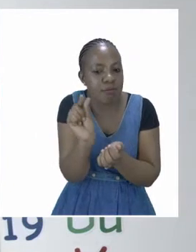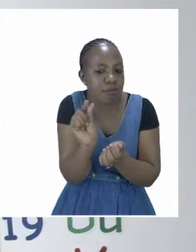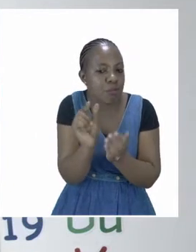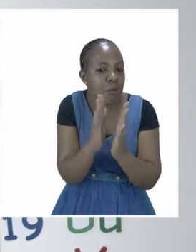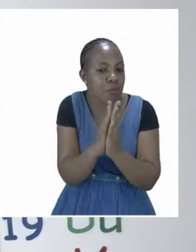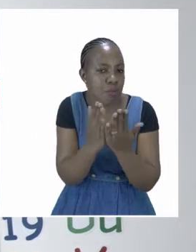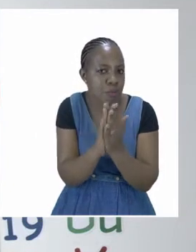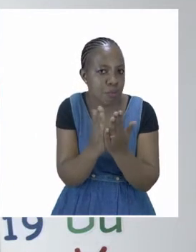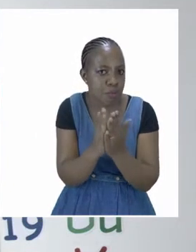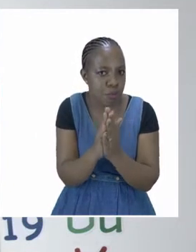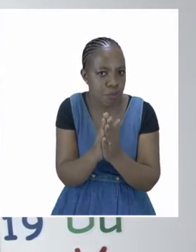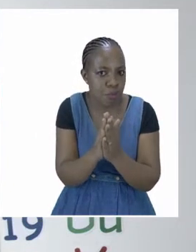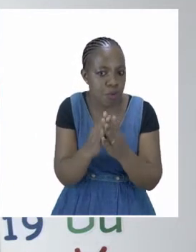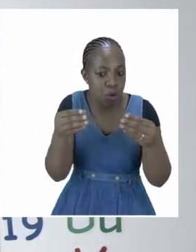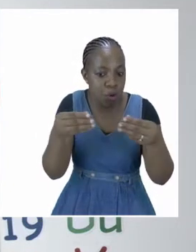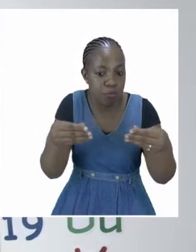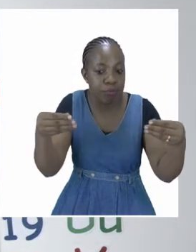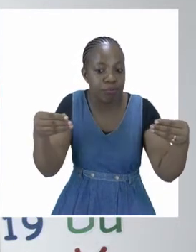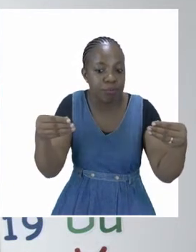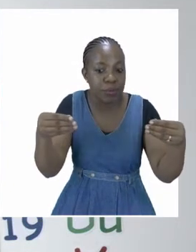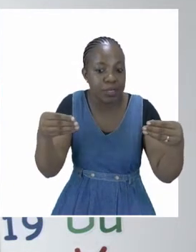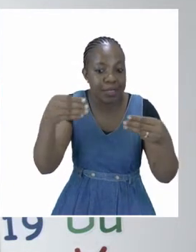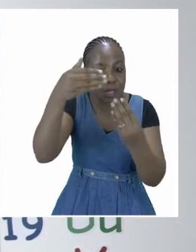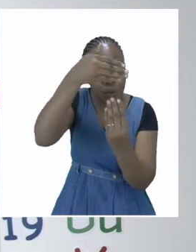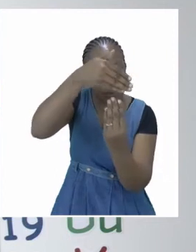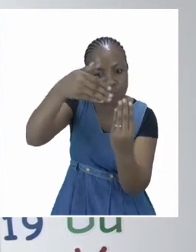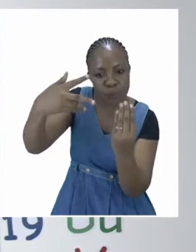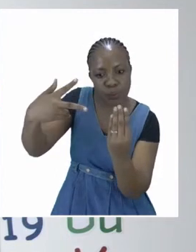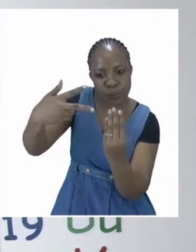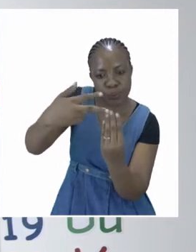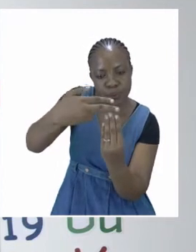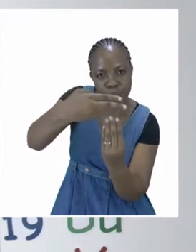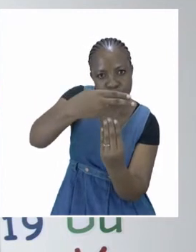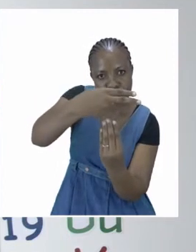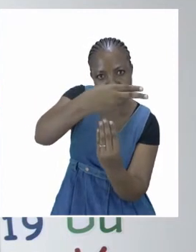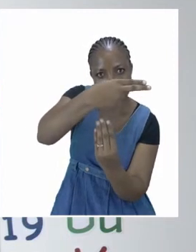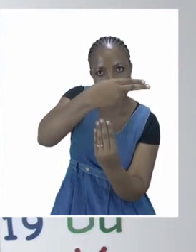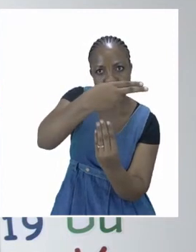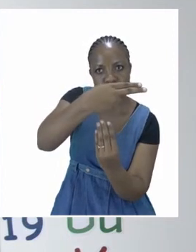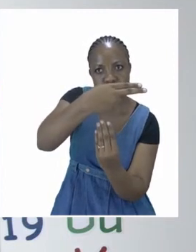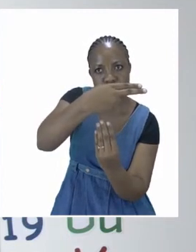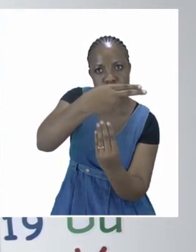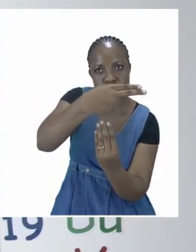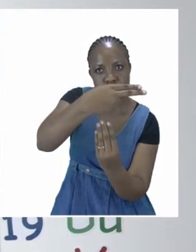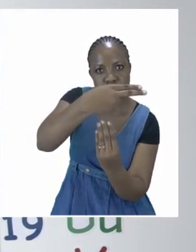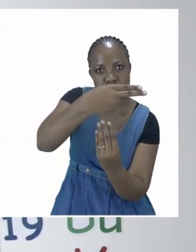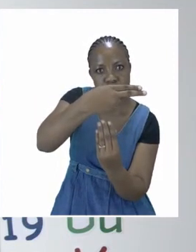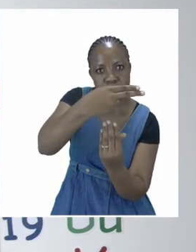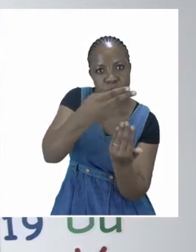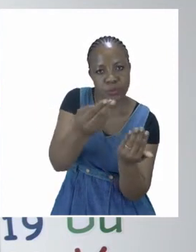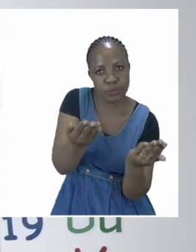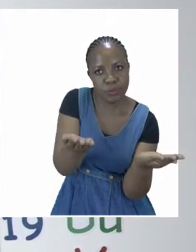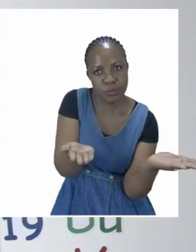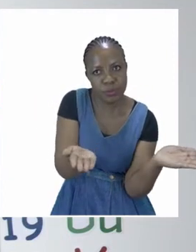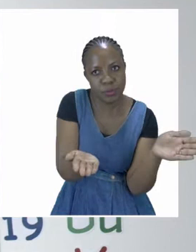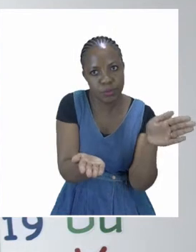booklet. Please cut the top of the lesson booklet with a pair of scissors and fold